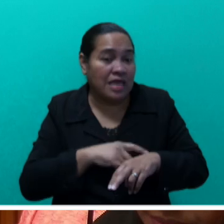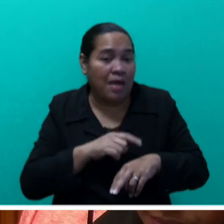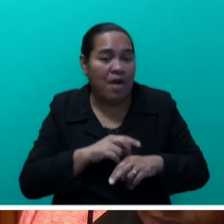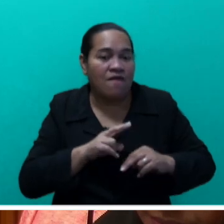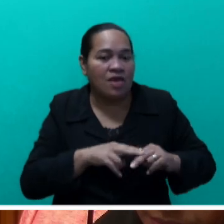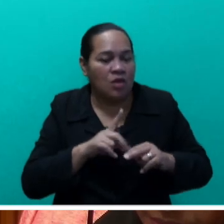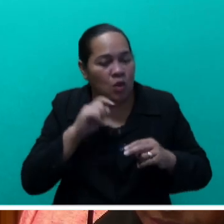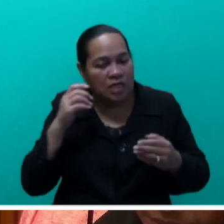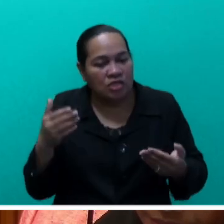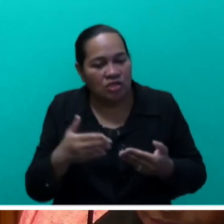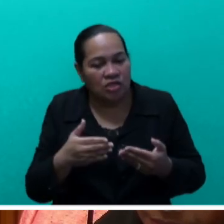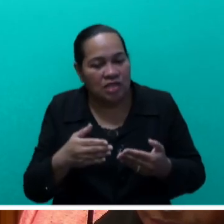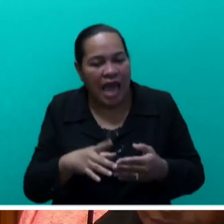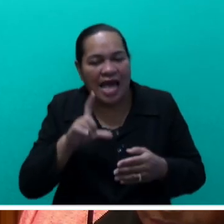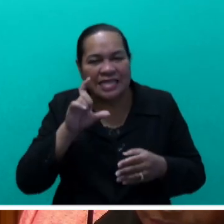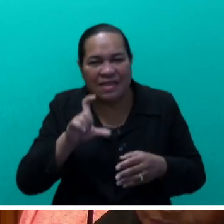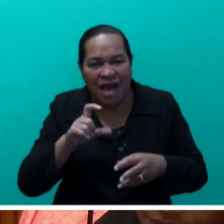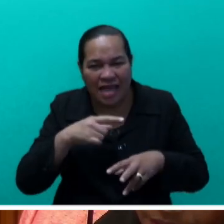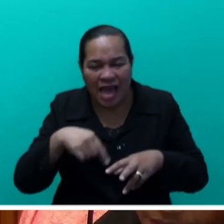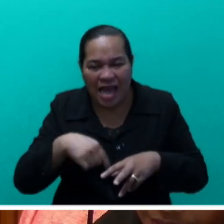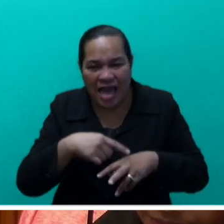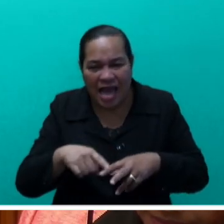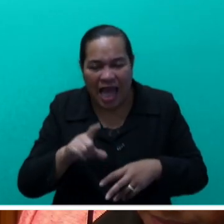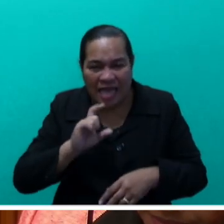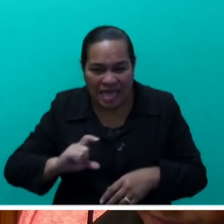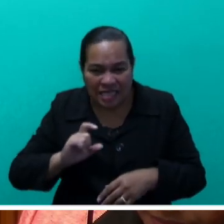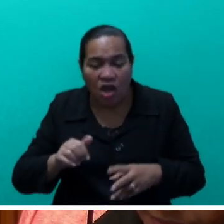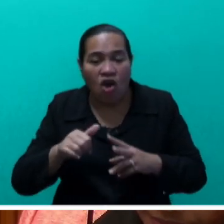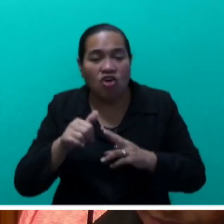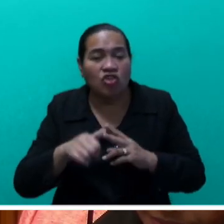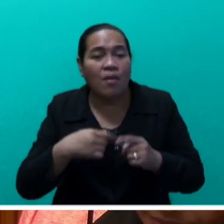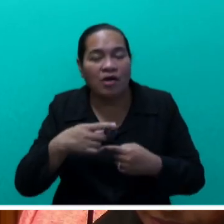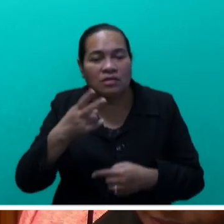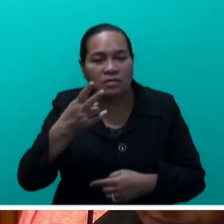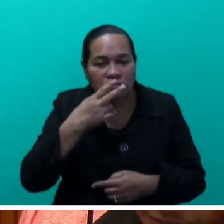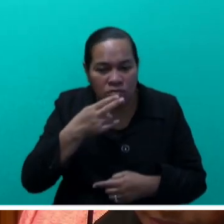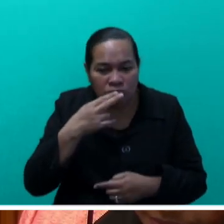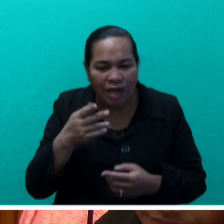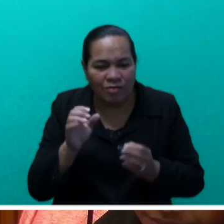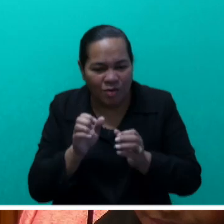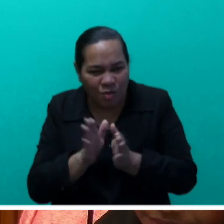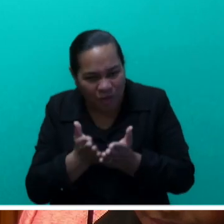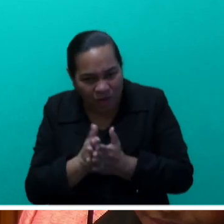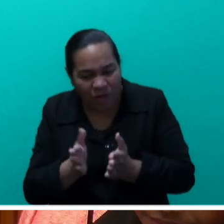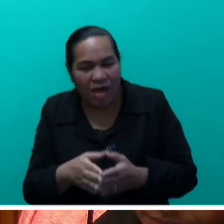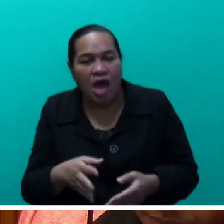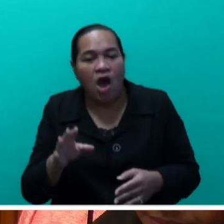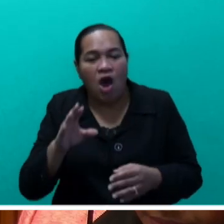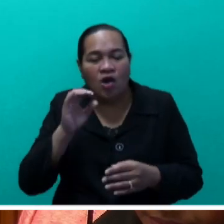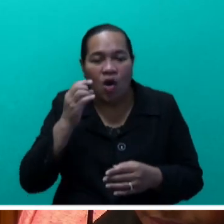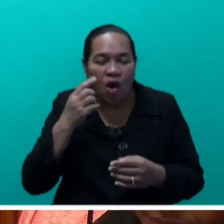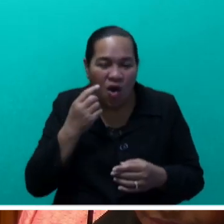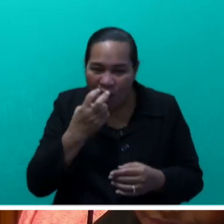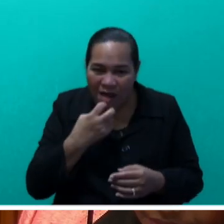a cervical cancer module, a Suki and tobacco module, an oral health module, and extended